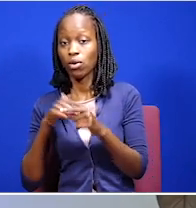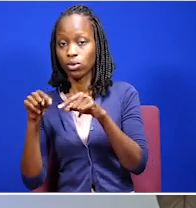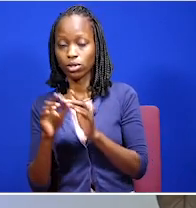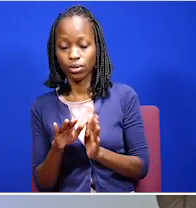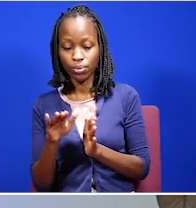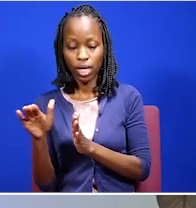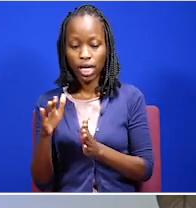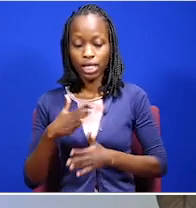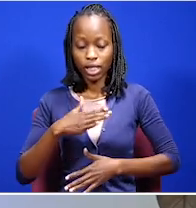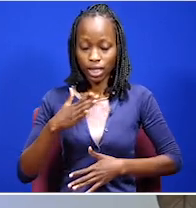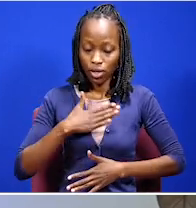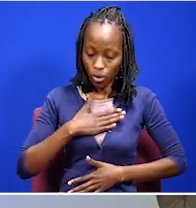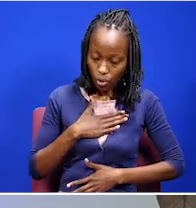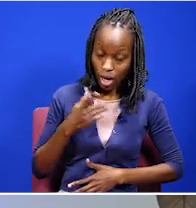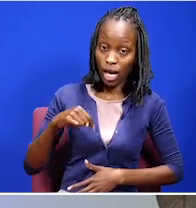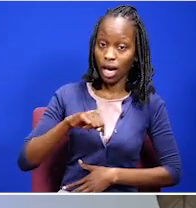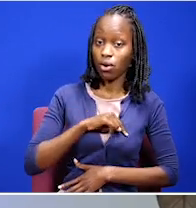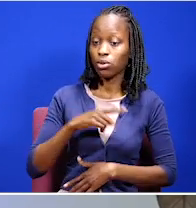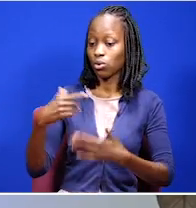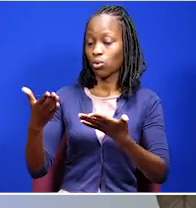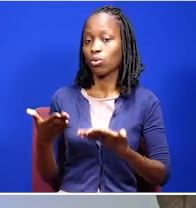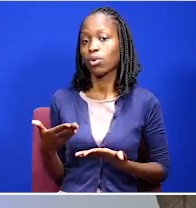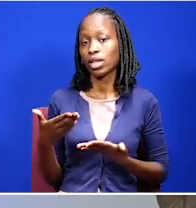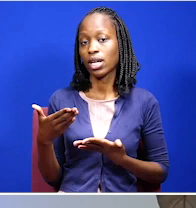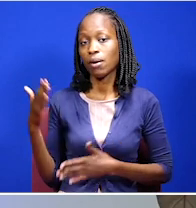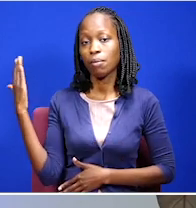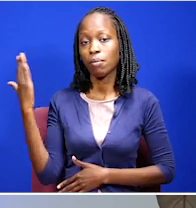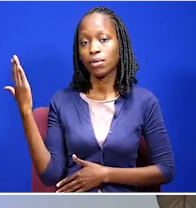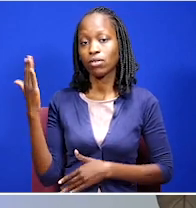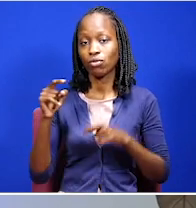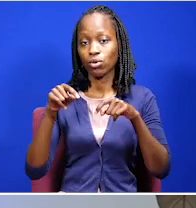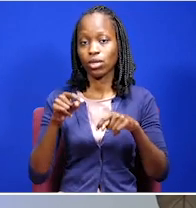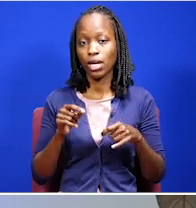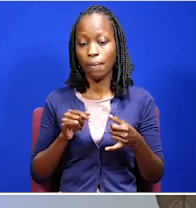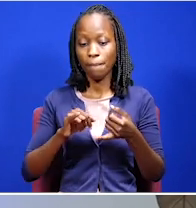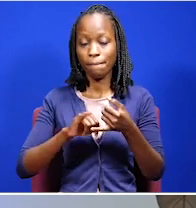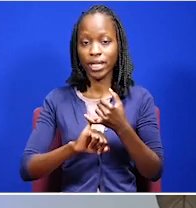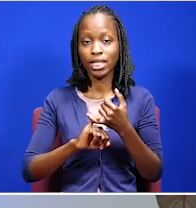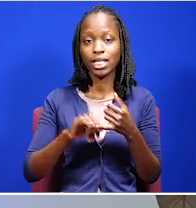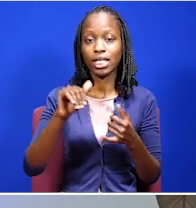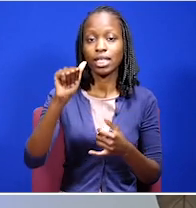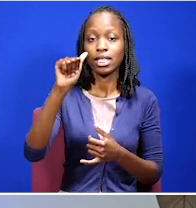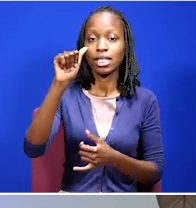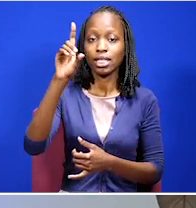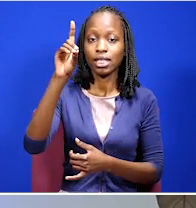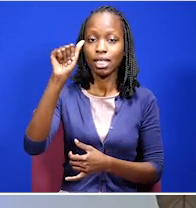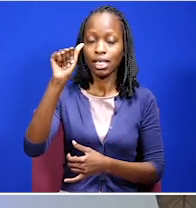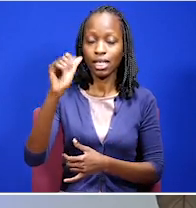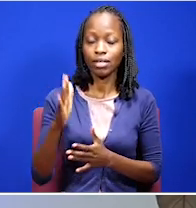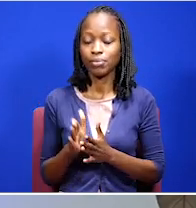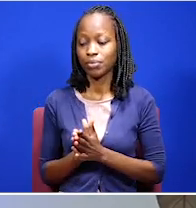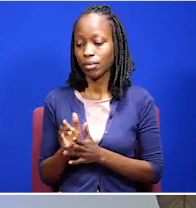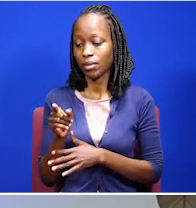is our esteem and pleasure to welcome as preacher for the day, Mrs. Adah Adoyo. She has been at